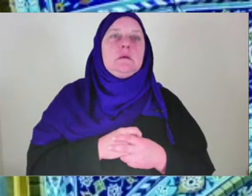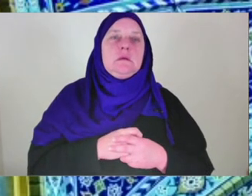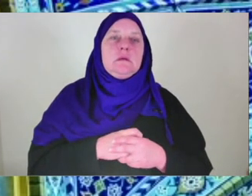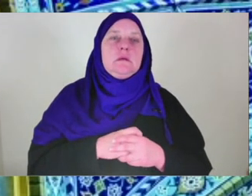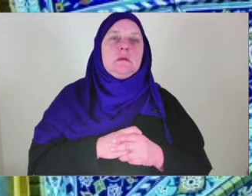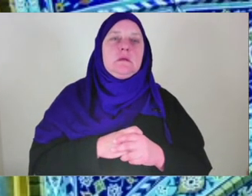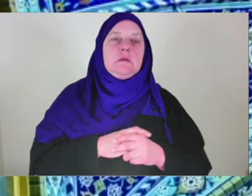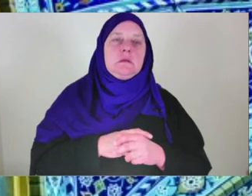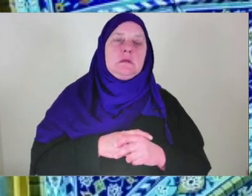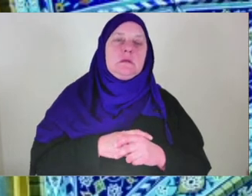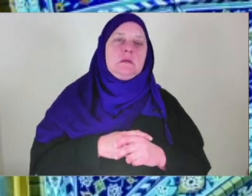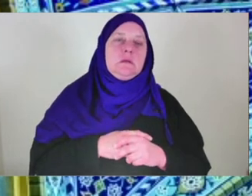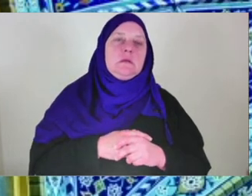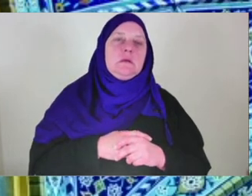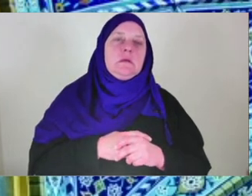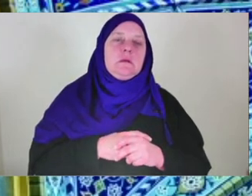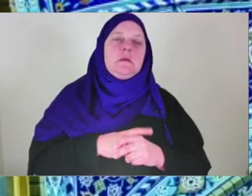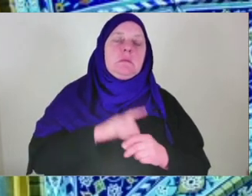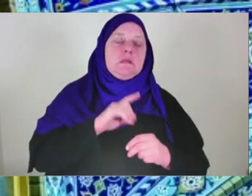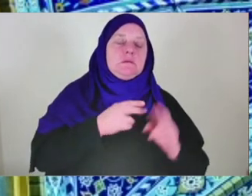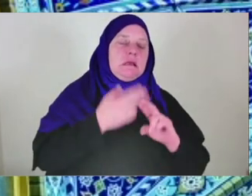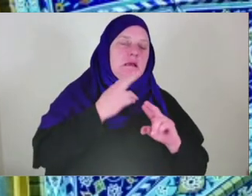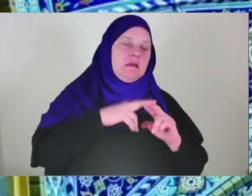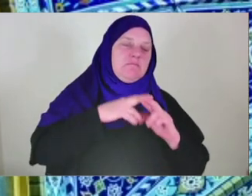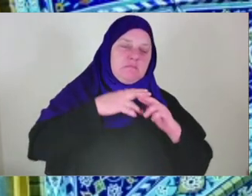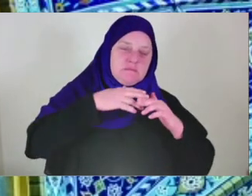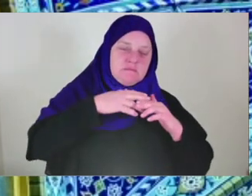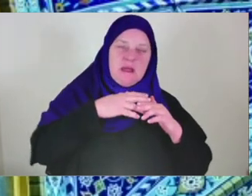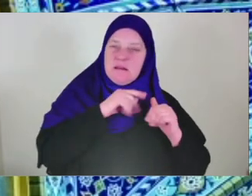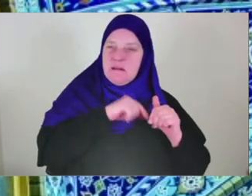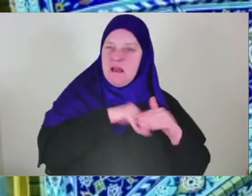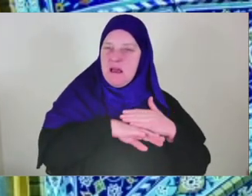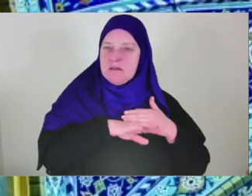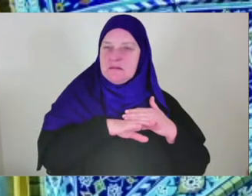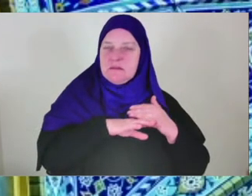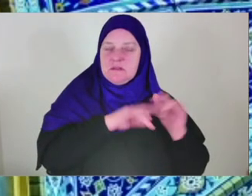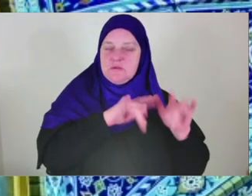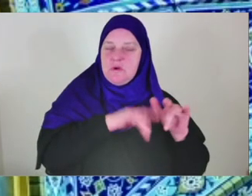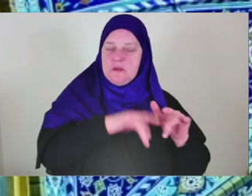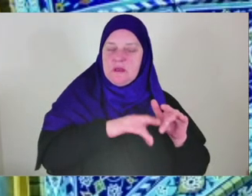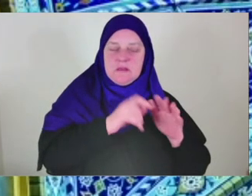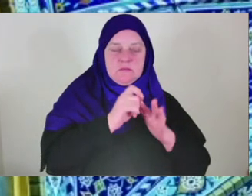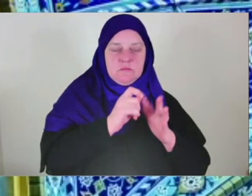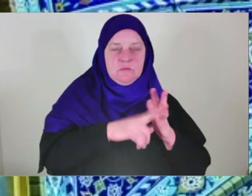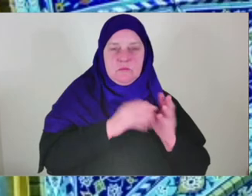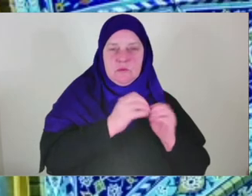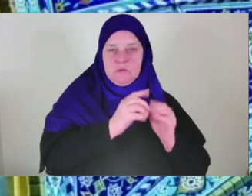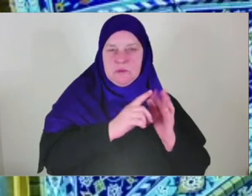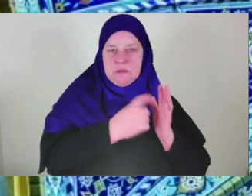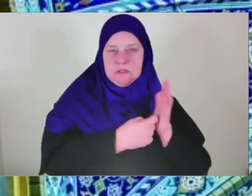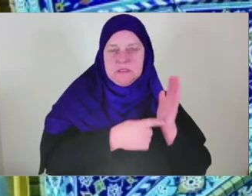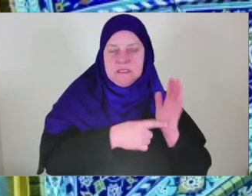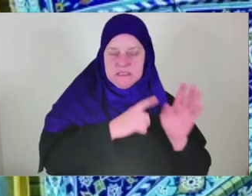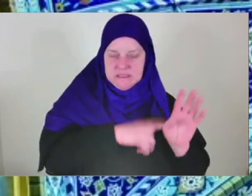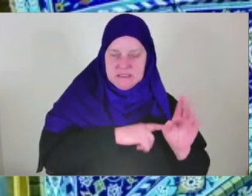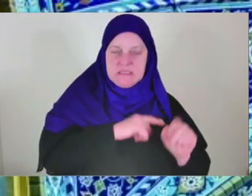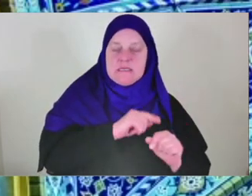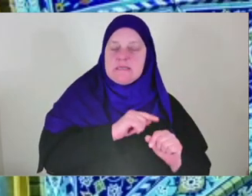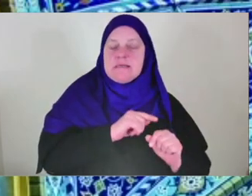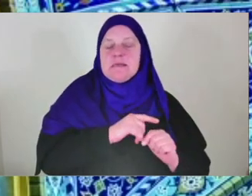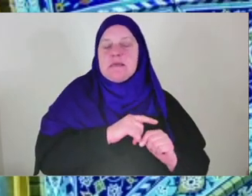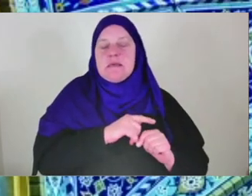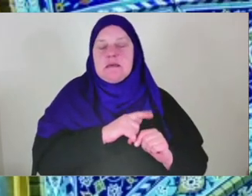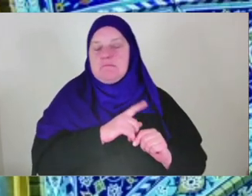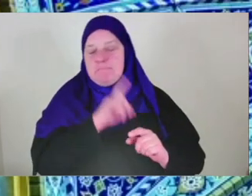her, the child is a minor child, the guardian of the child, like the father, has the responsibility. If he knows that his son